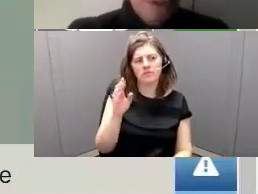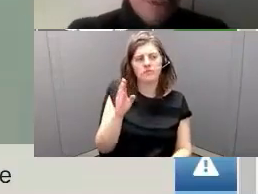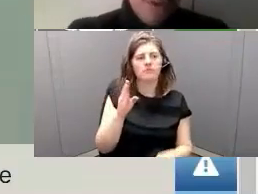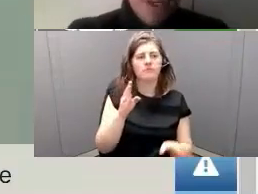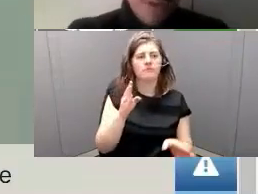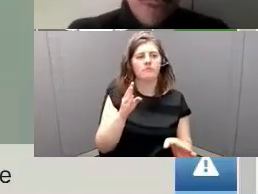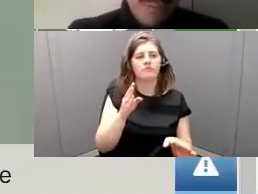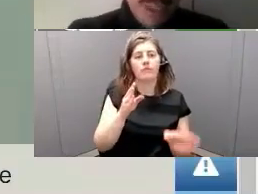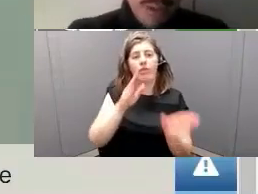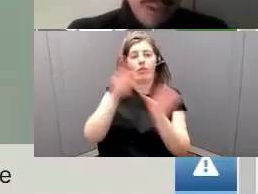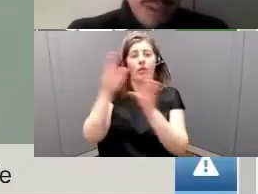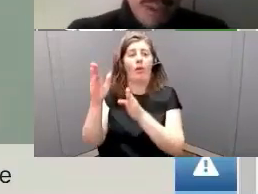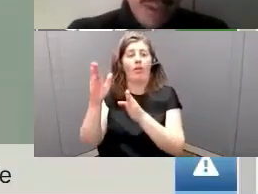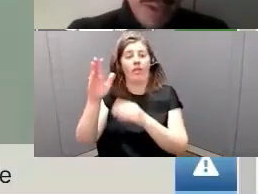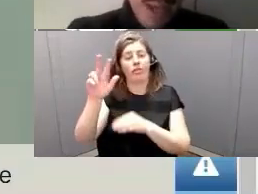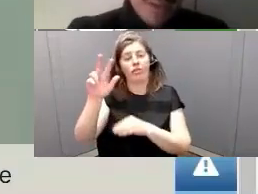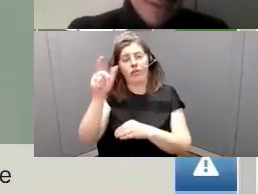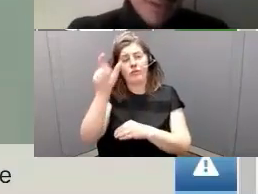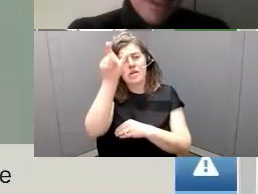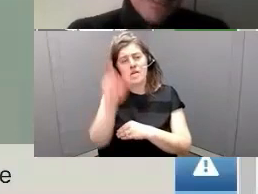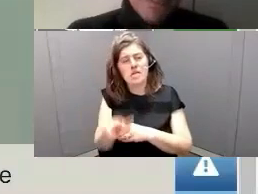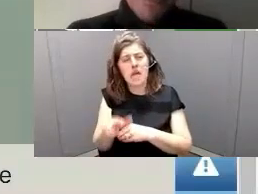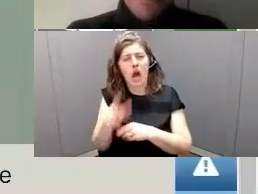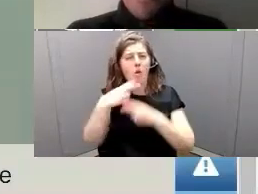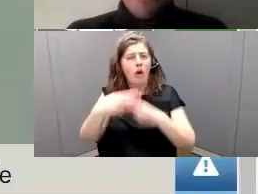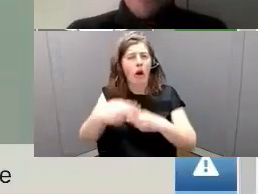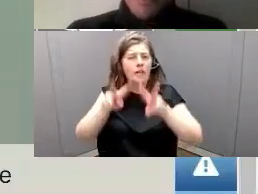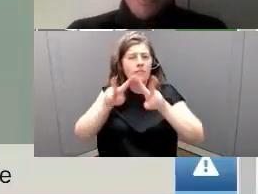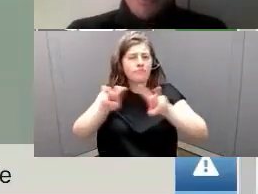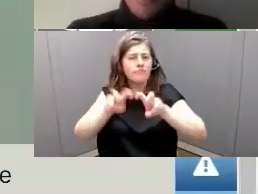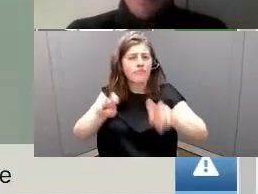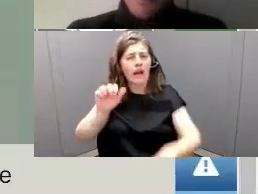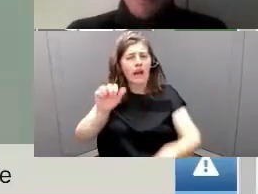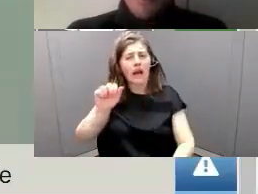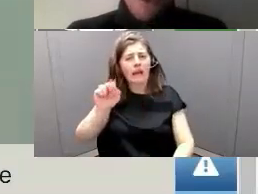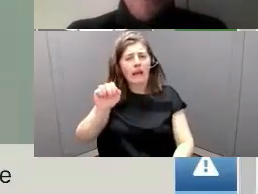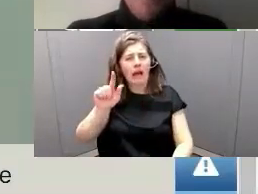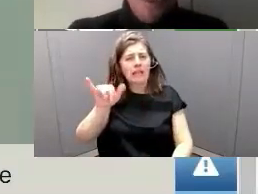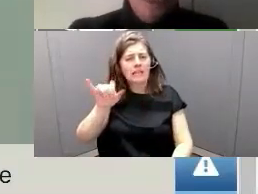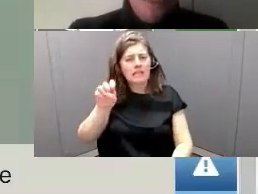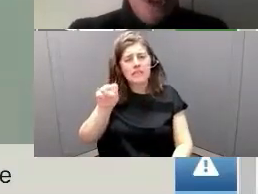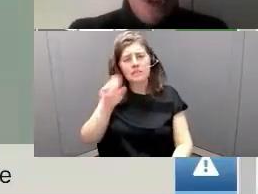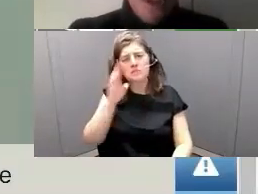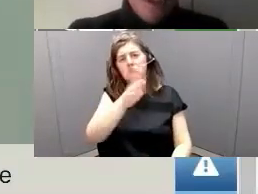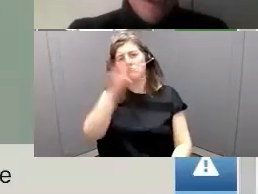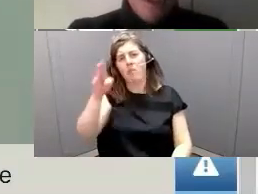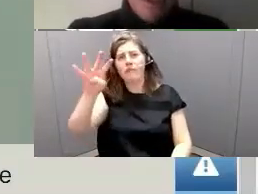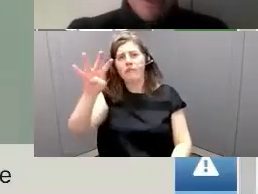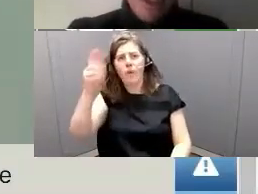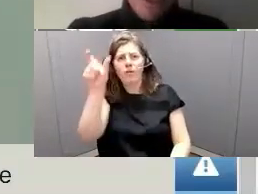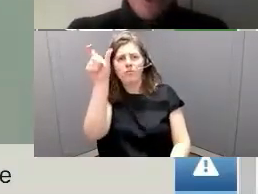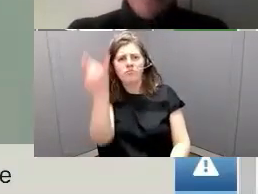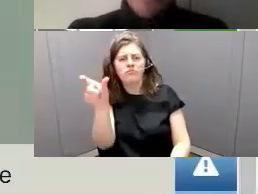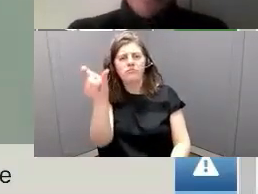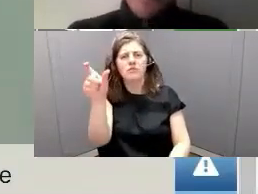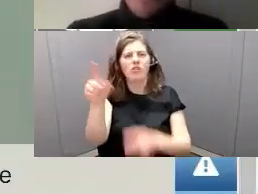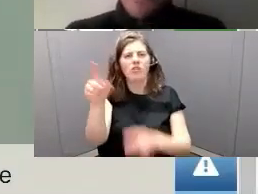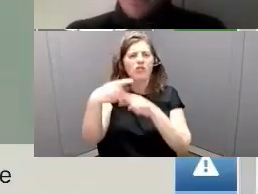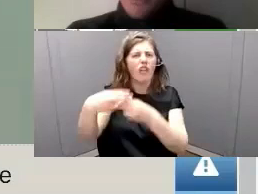the third one here in the middle analysis. I'll call the fourth one